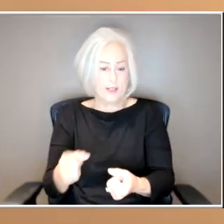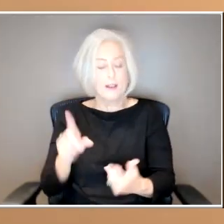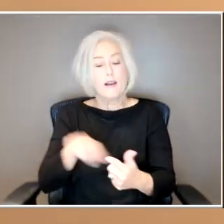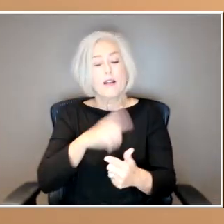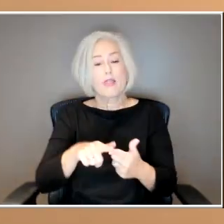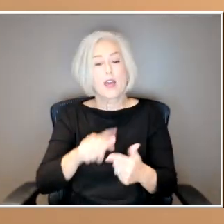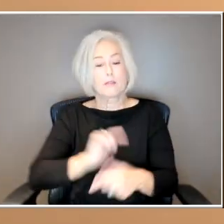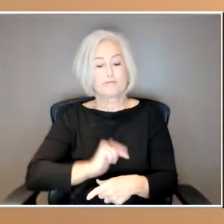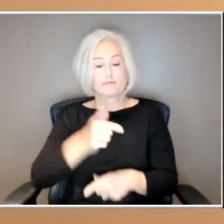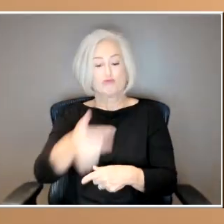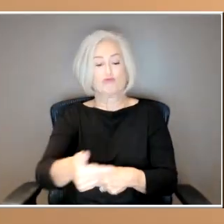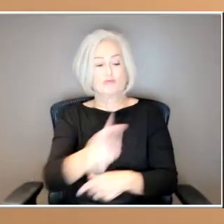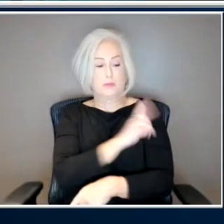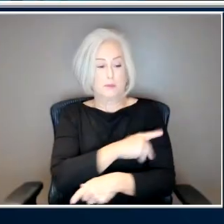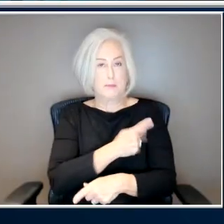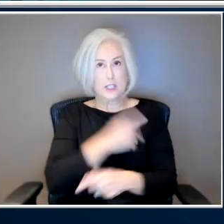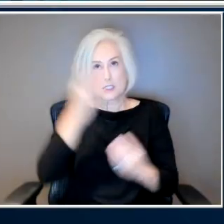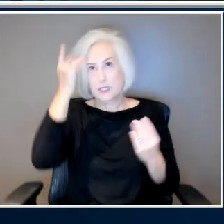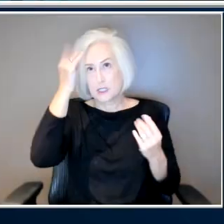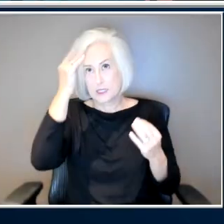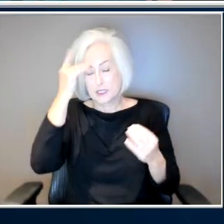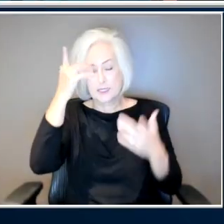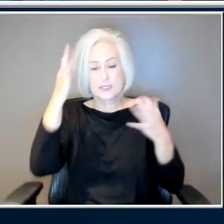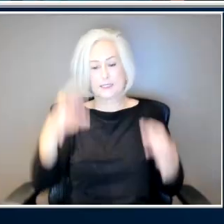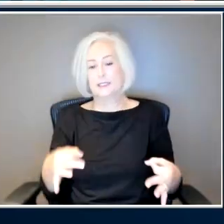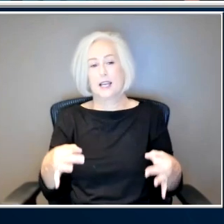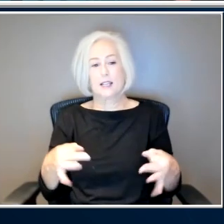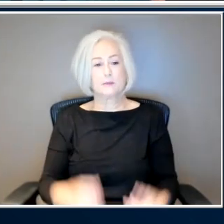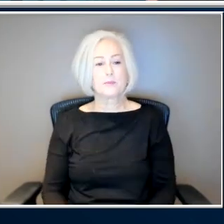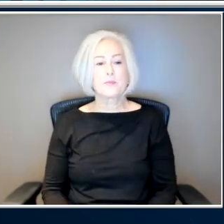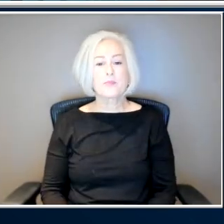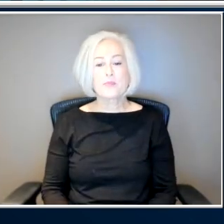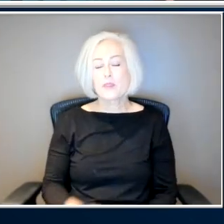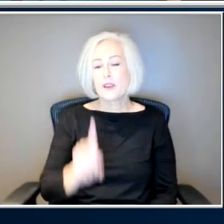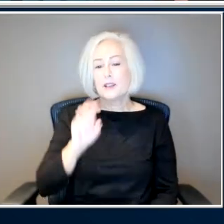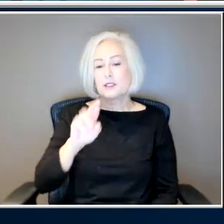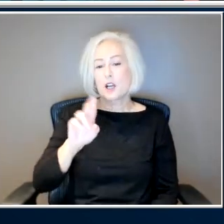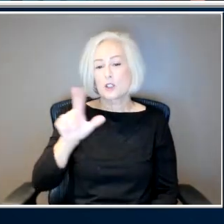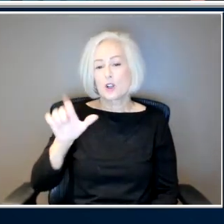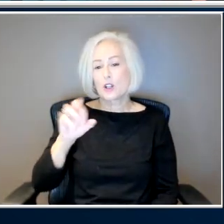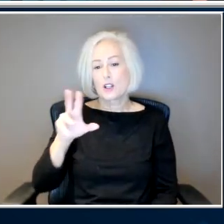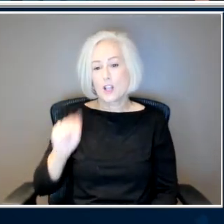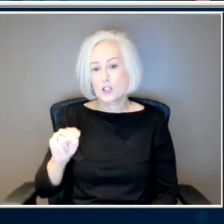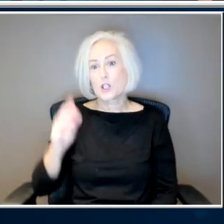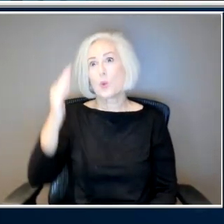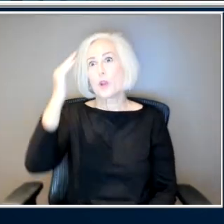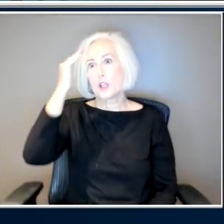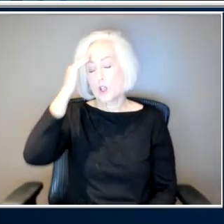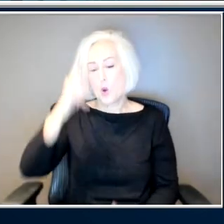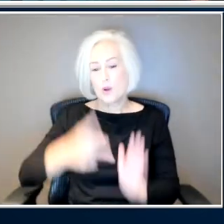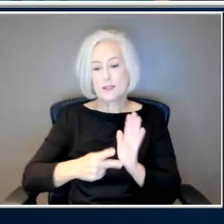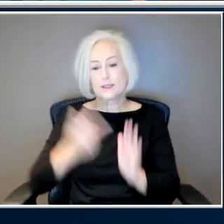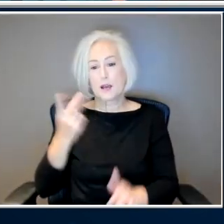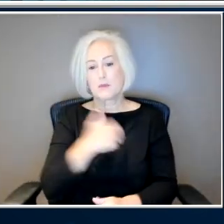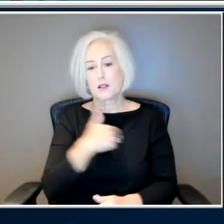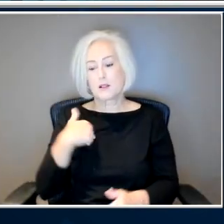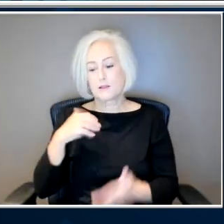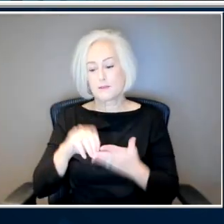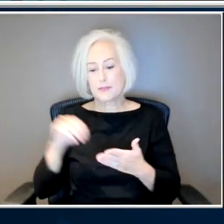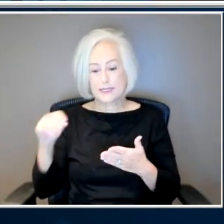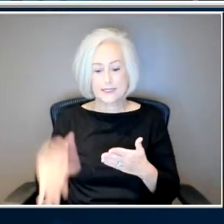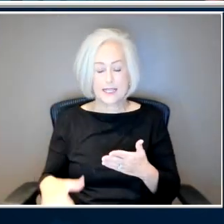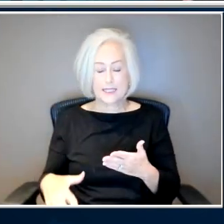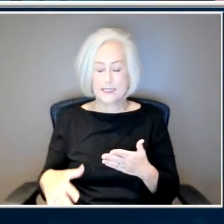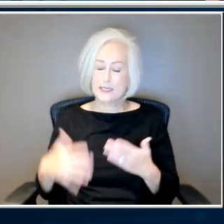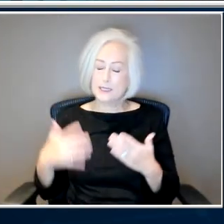route might be good for them. Dr. Larson, we know undergoing a double mastectomy, it's a big decision, maybe easier for some